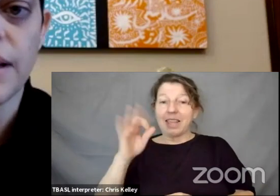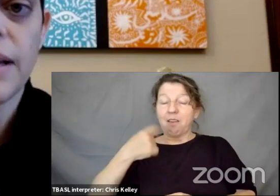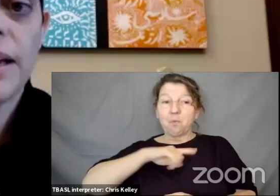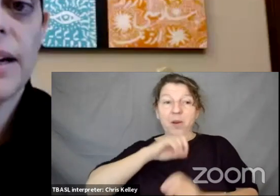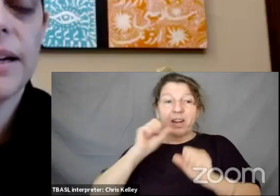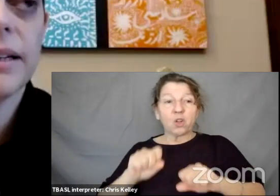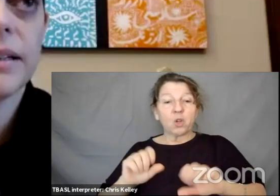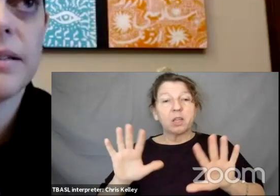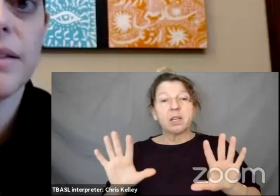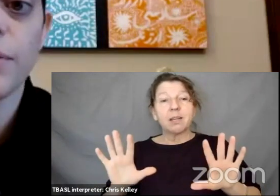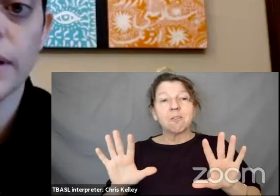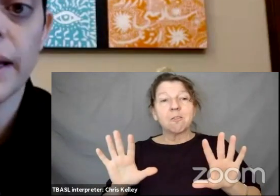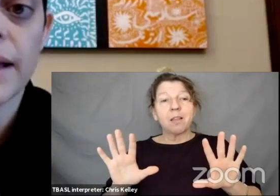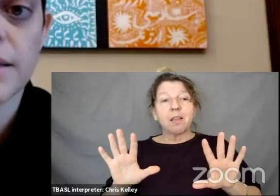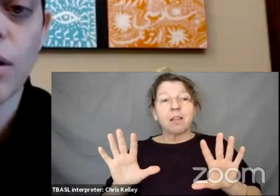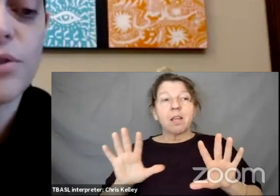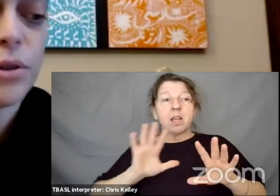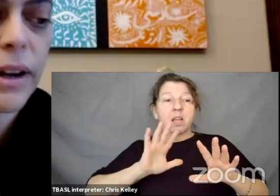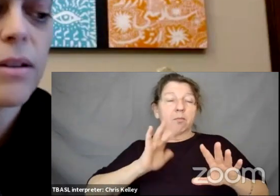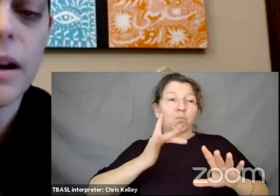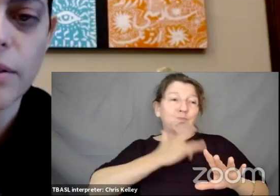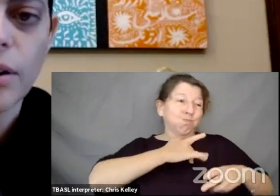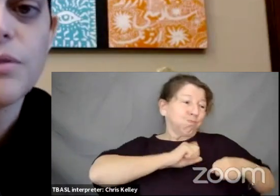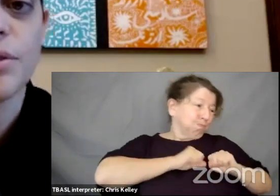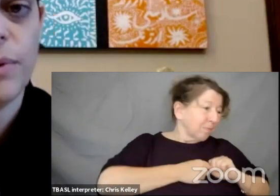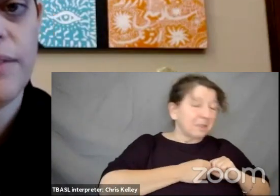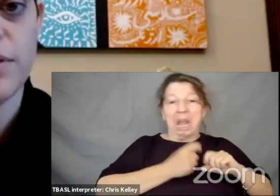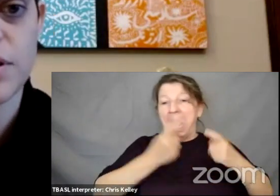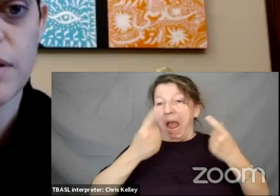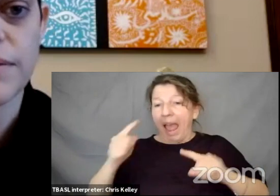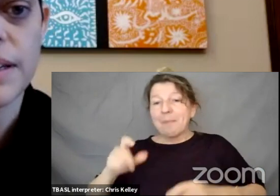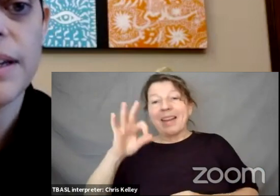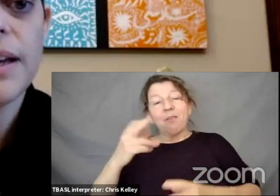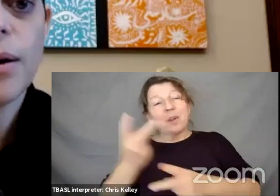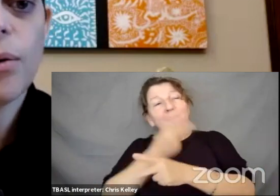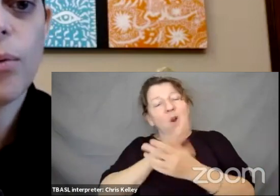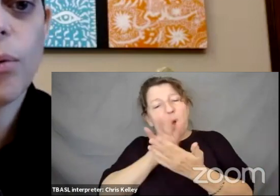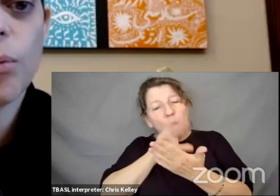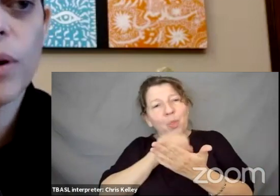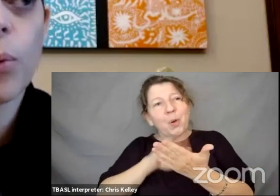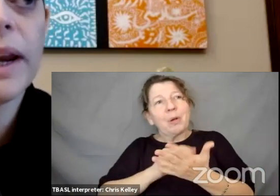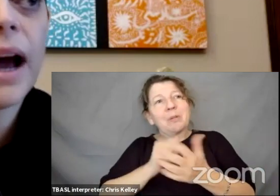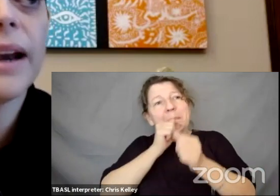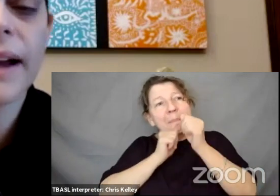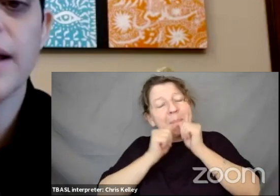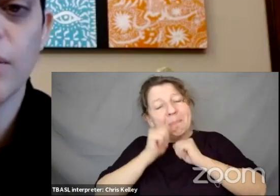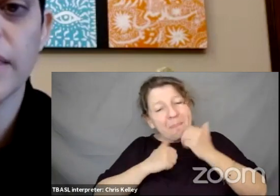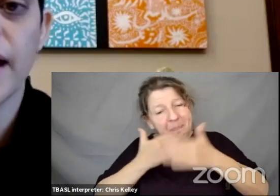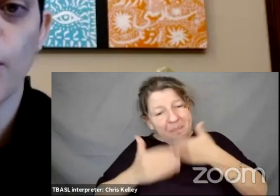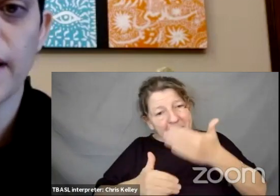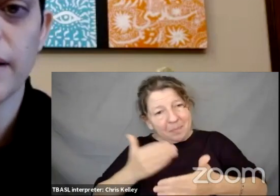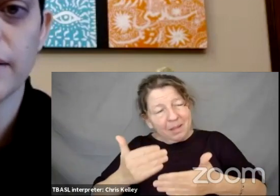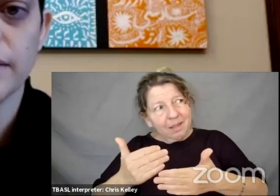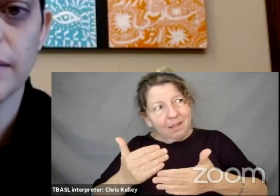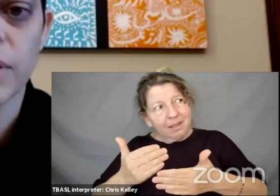grief differently as a culture, like our entire culture would have to shift. Would we not act out in